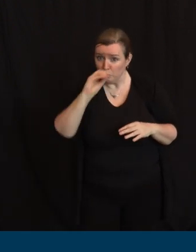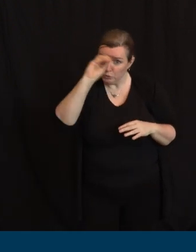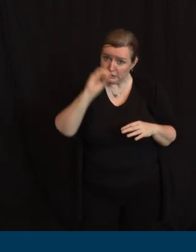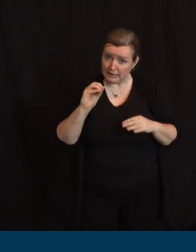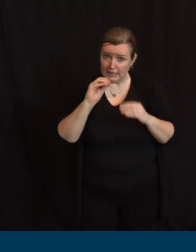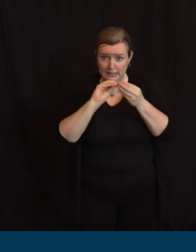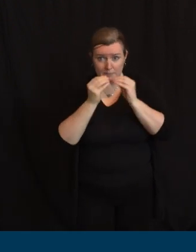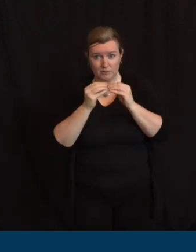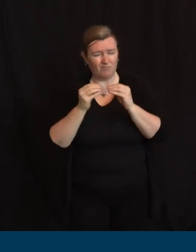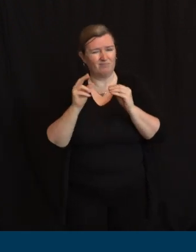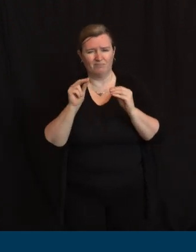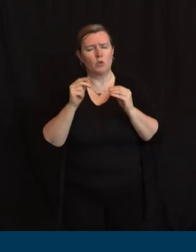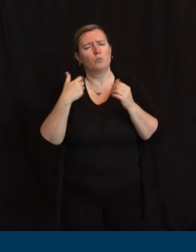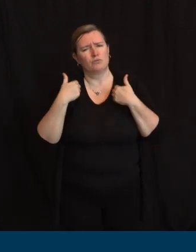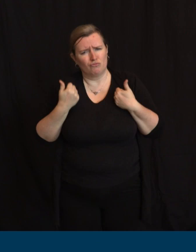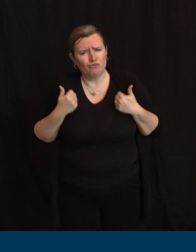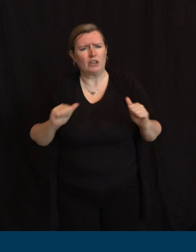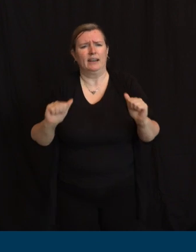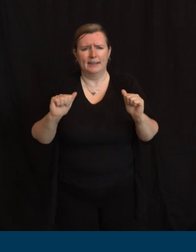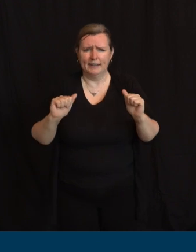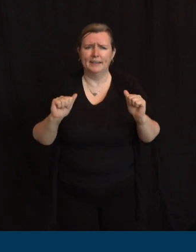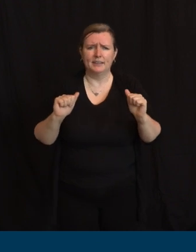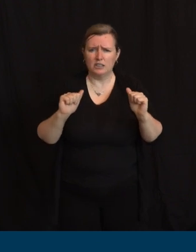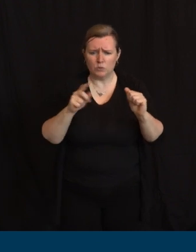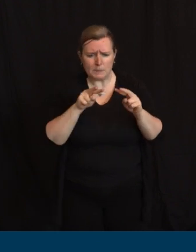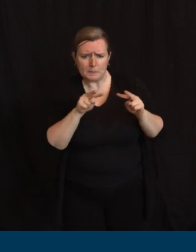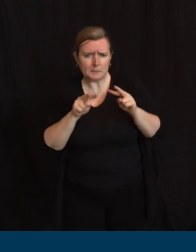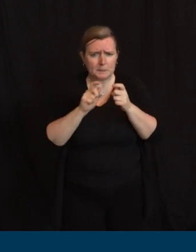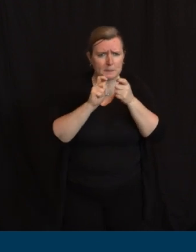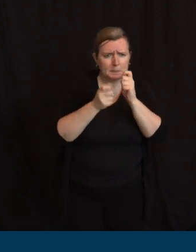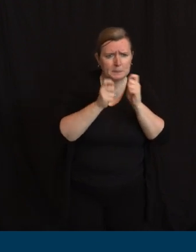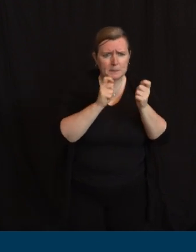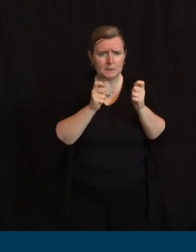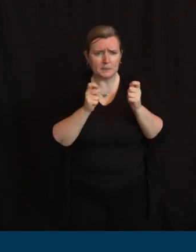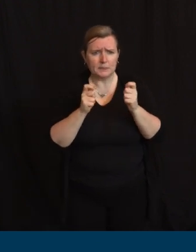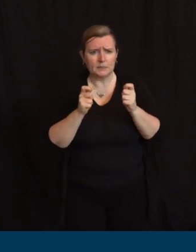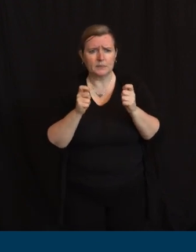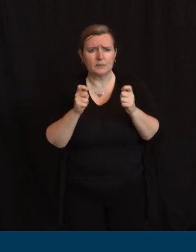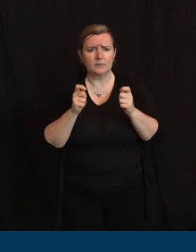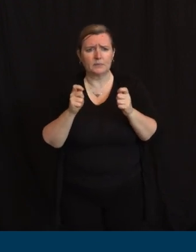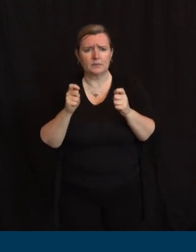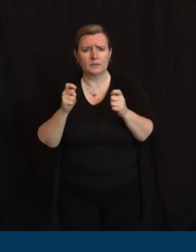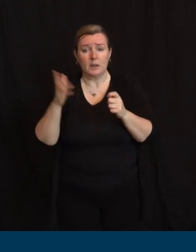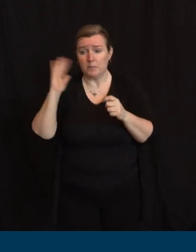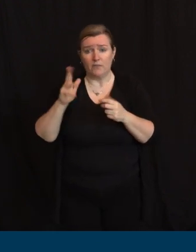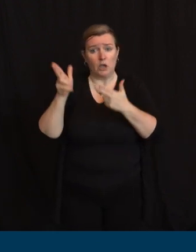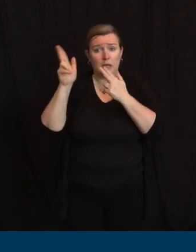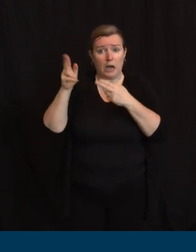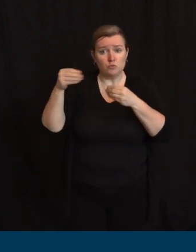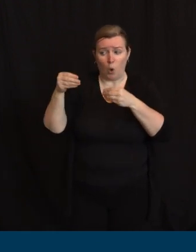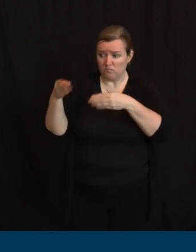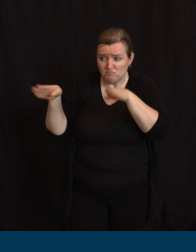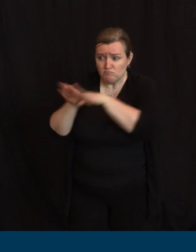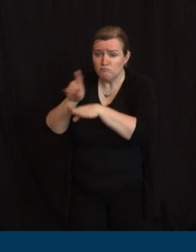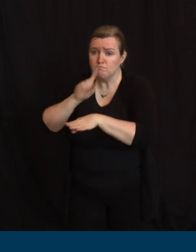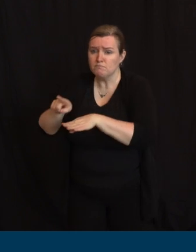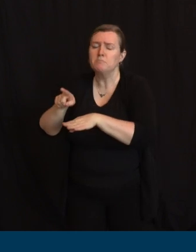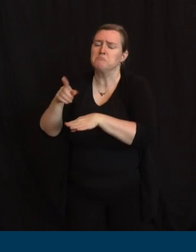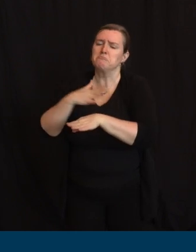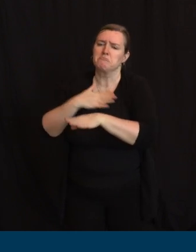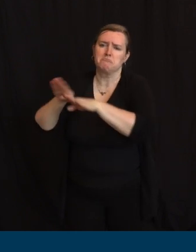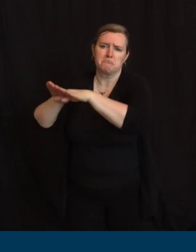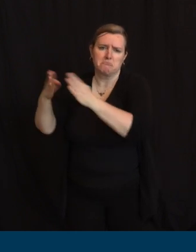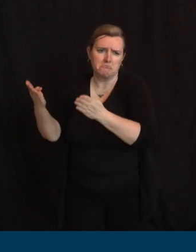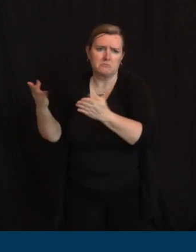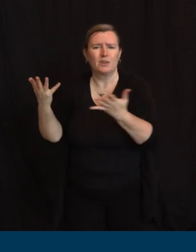we tweaked gun shops as an example. We tweak things based for different reasons sometimes, but we are not too proud to come back